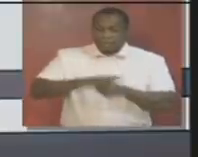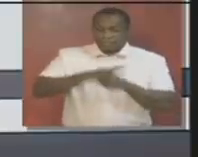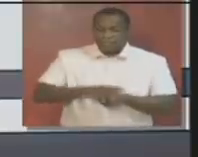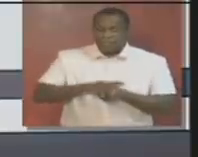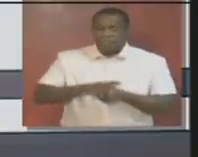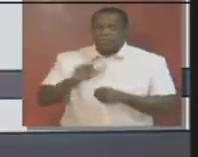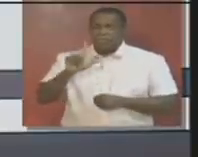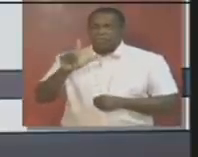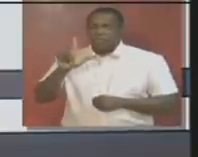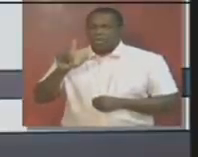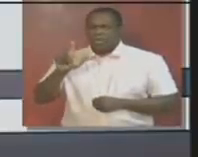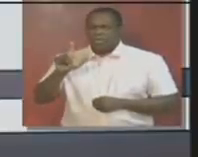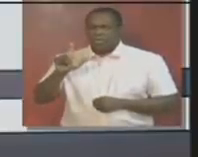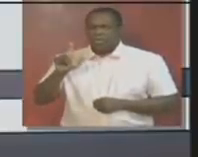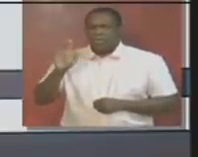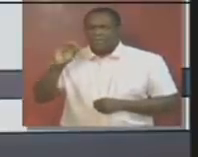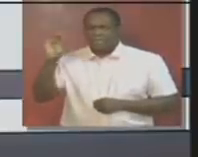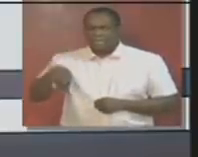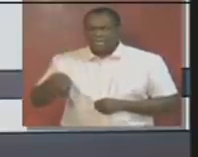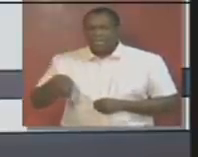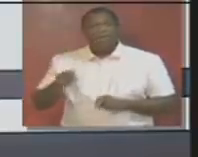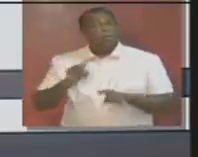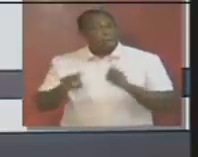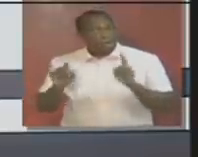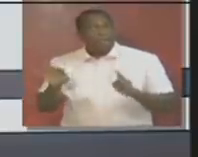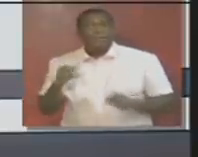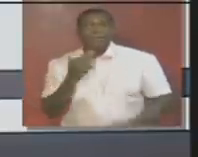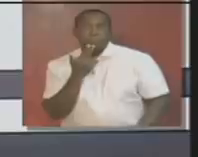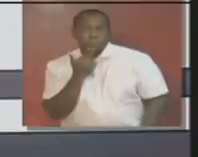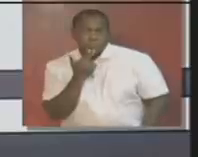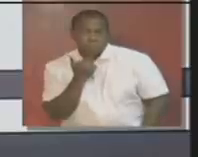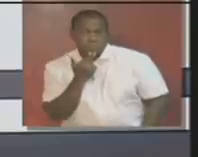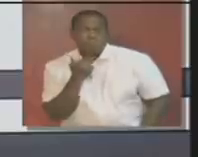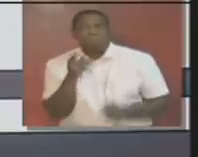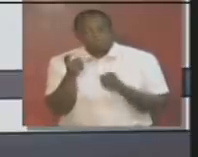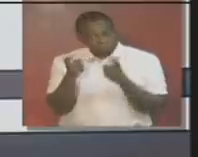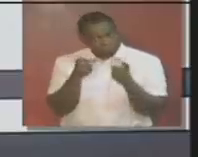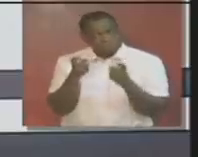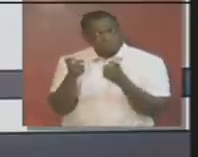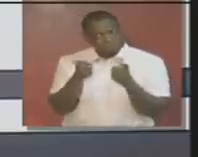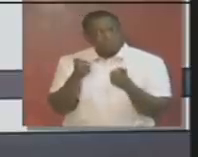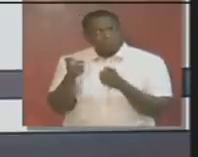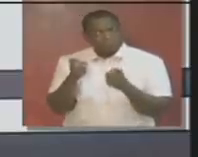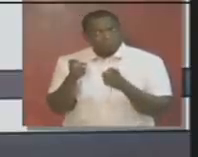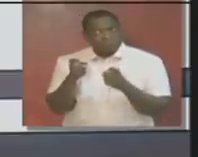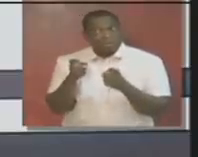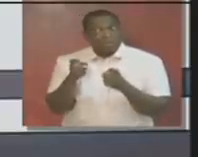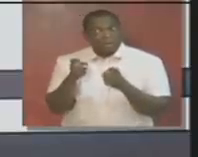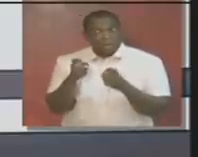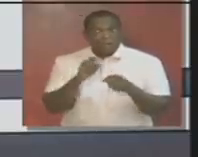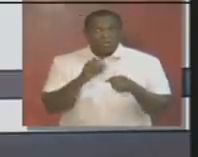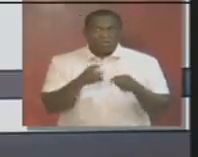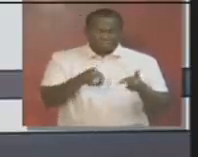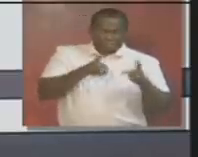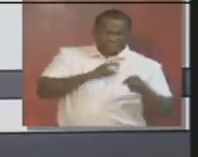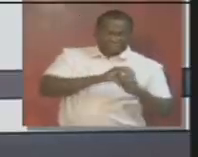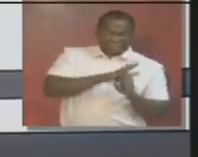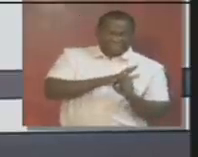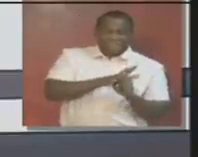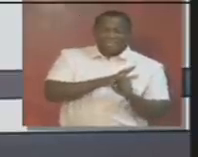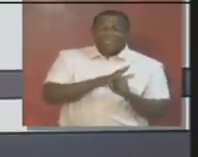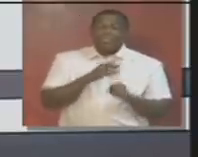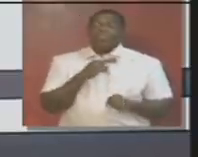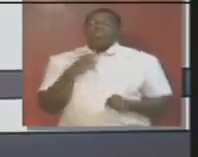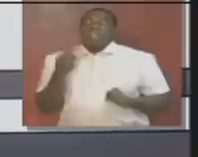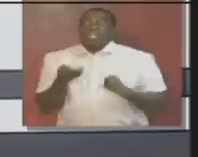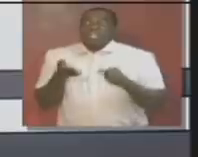that if your diabetes is well controlled and you contract COVID-19 infection, then your risk of dying is 1%, whereas if